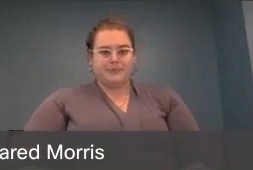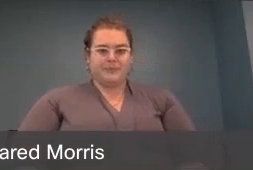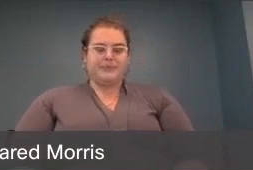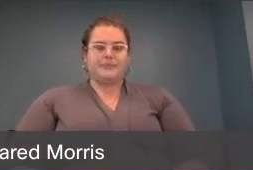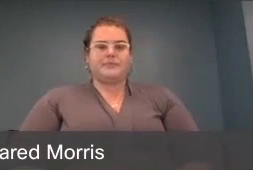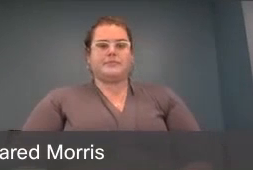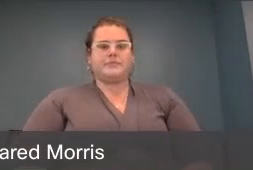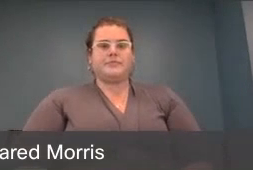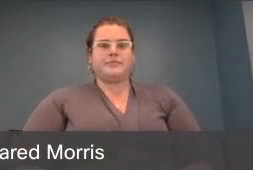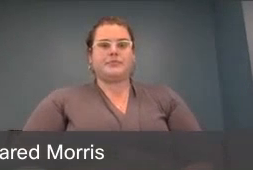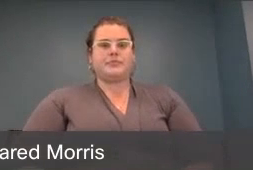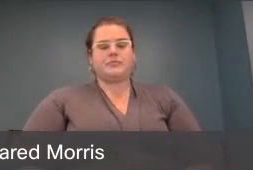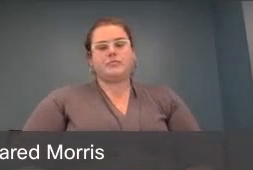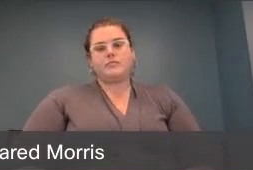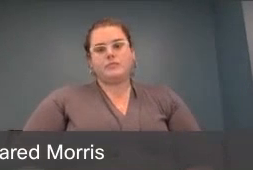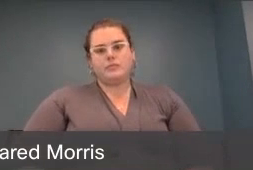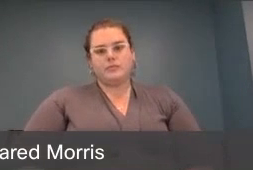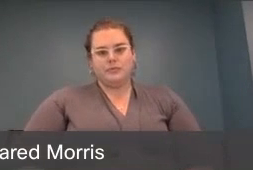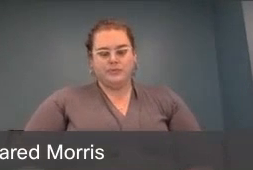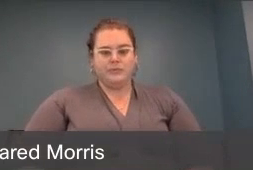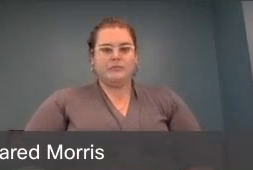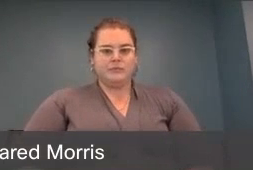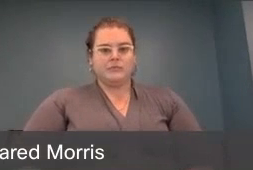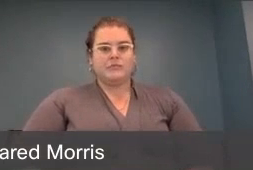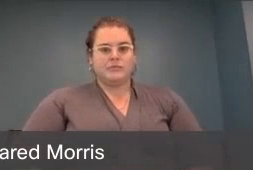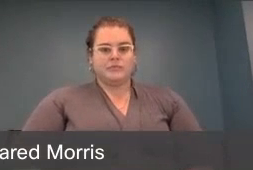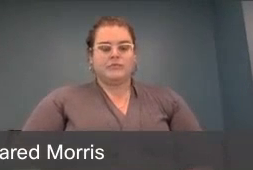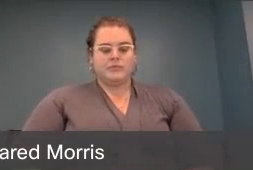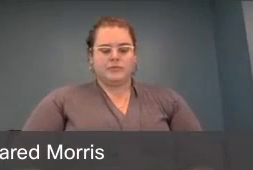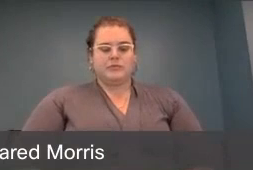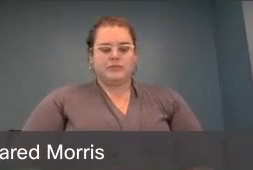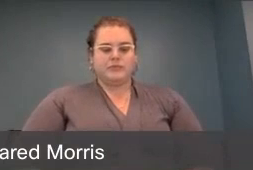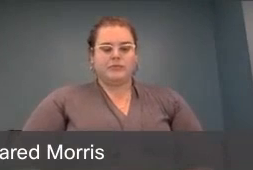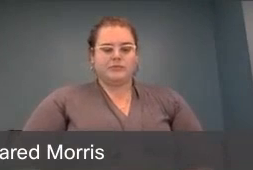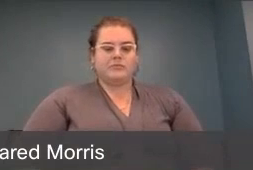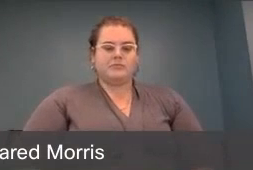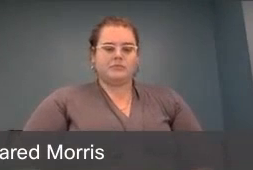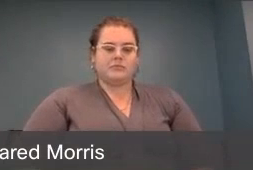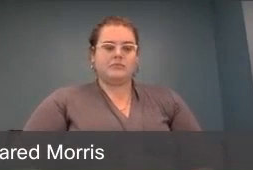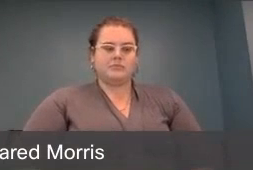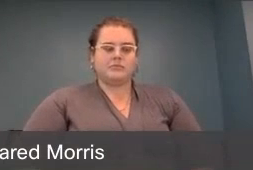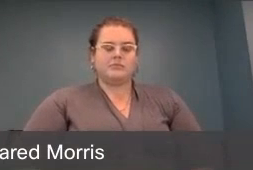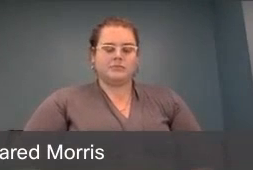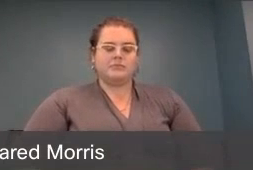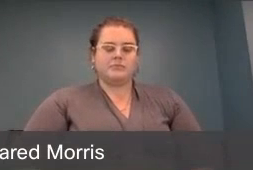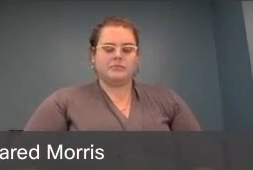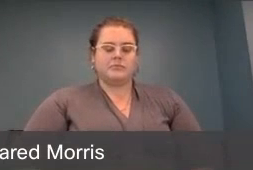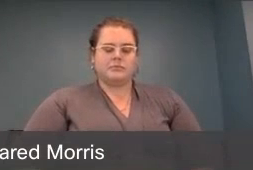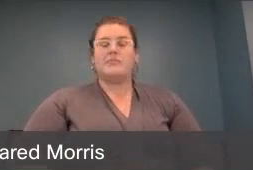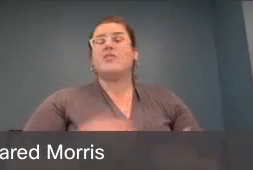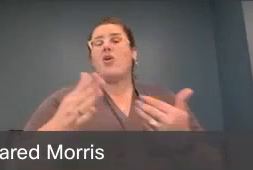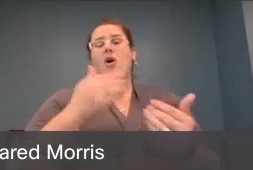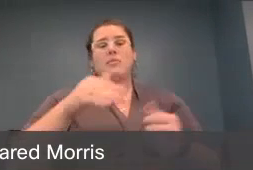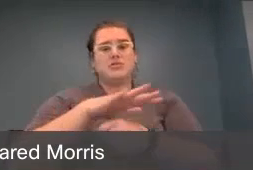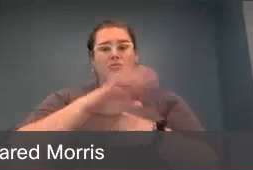Yeah, so we are pleased that we have seen increases in just about all areas, but we